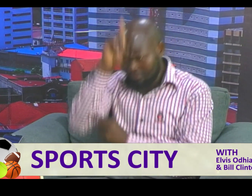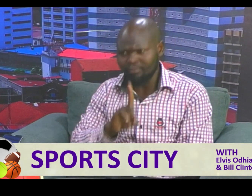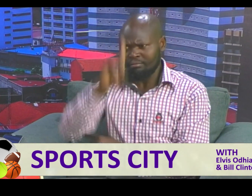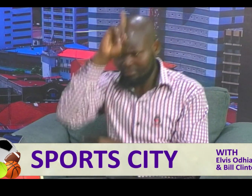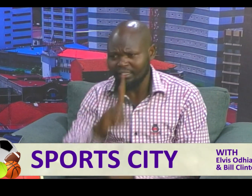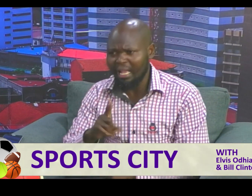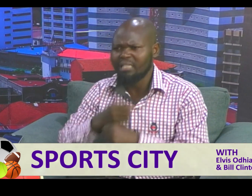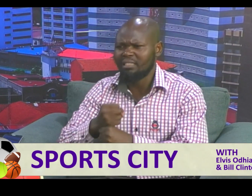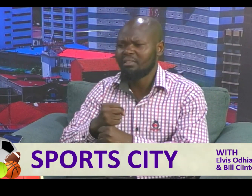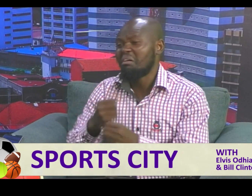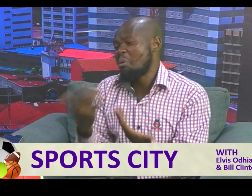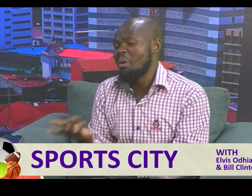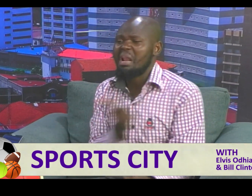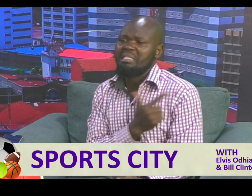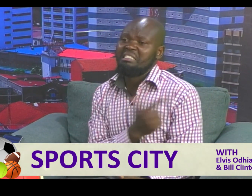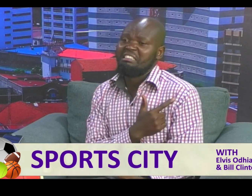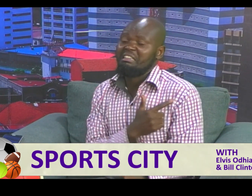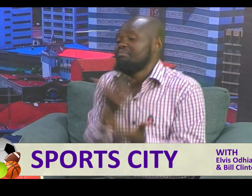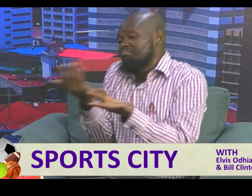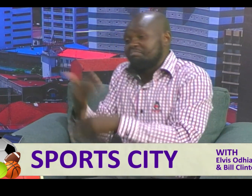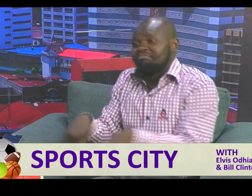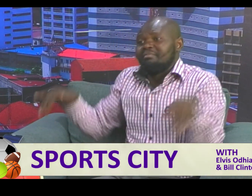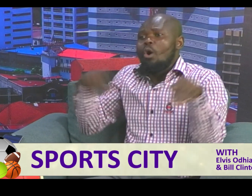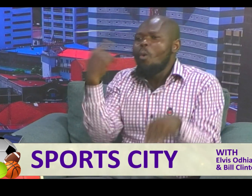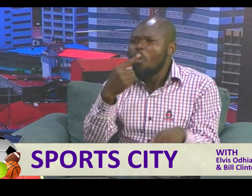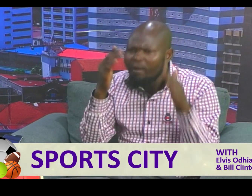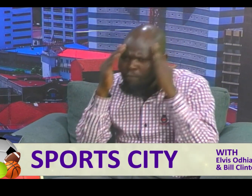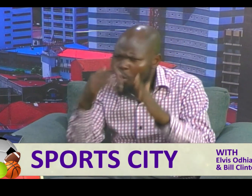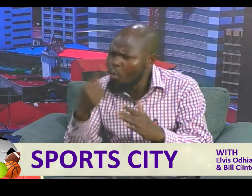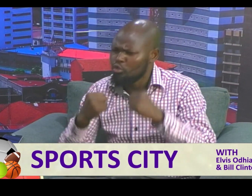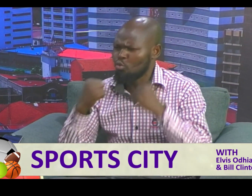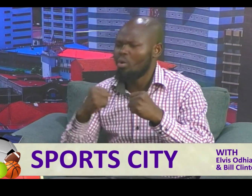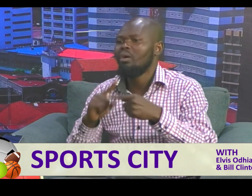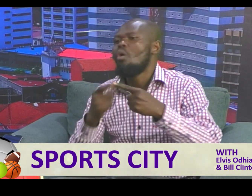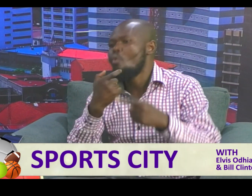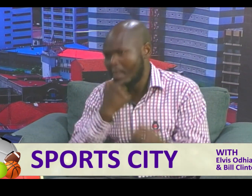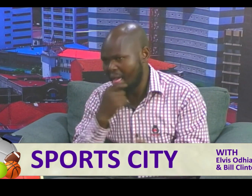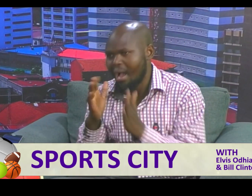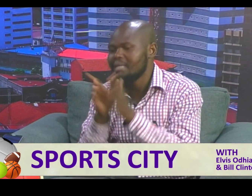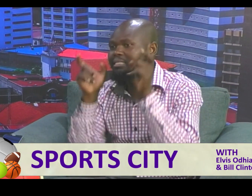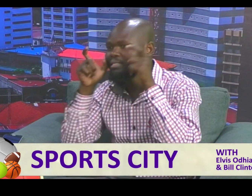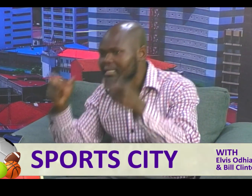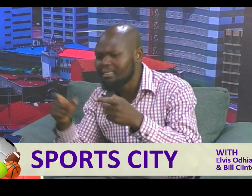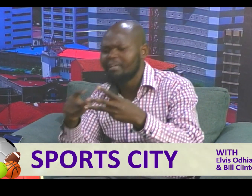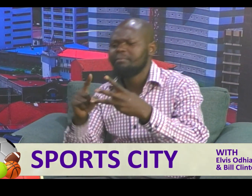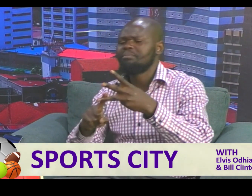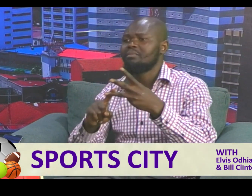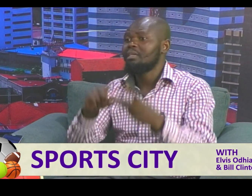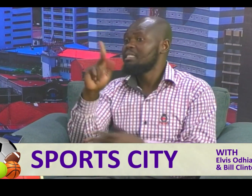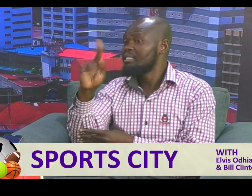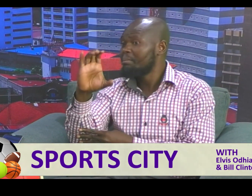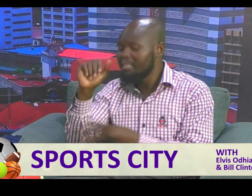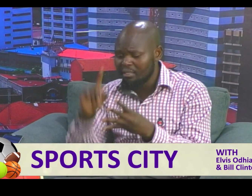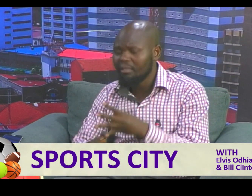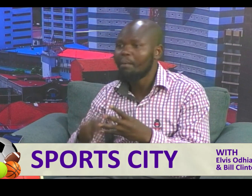is maybe number 1, 2, 3 if they are serious and they have confidence. Because for them, I feel it's just laziness. Gor